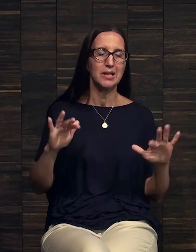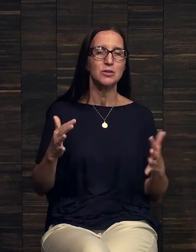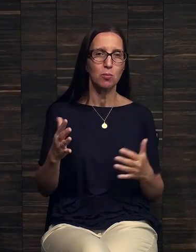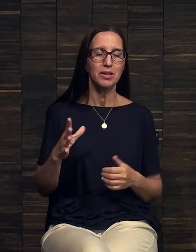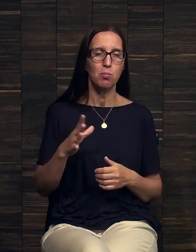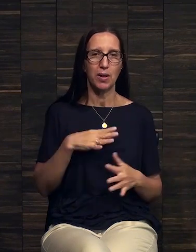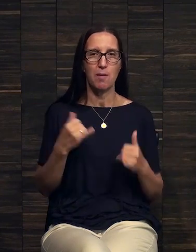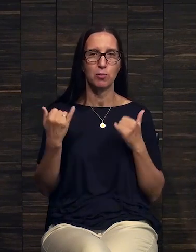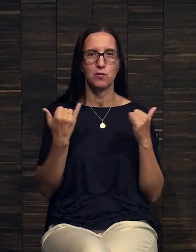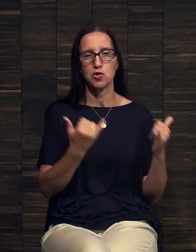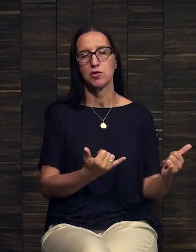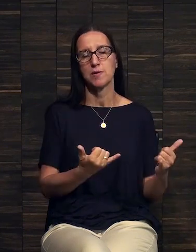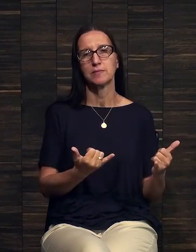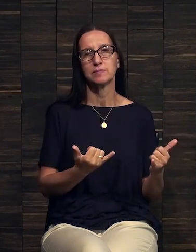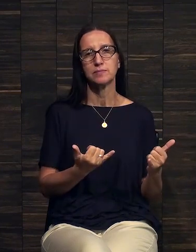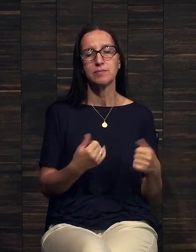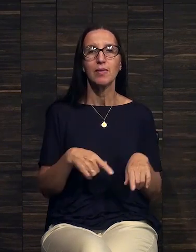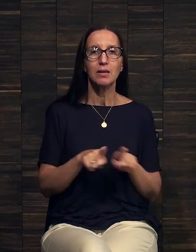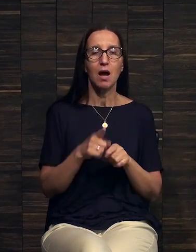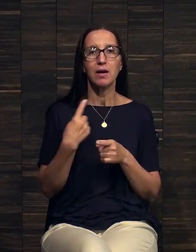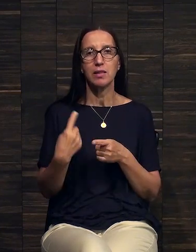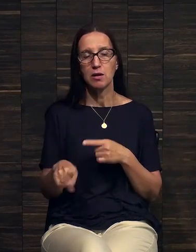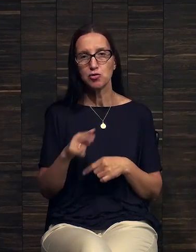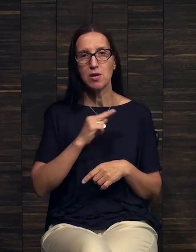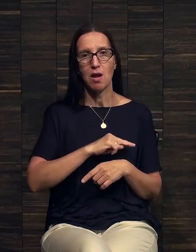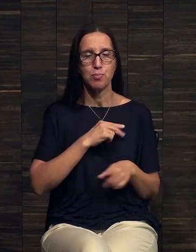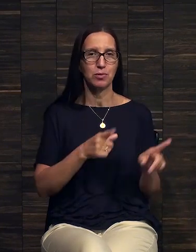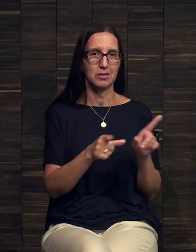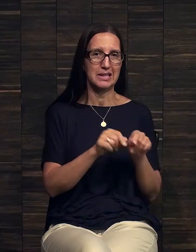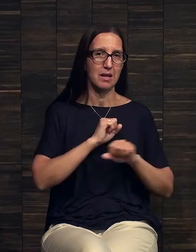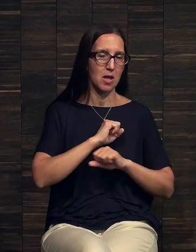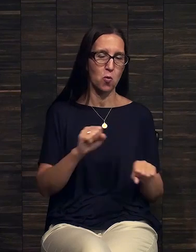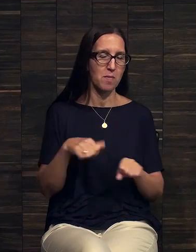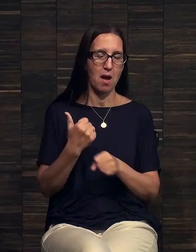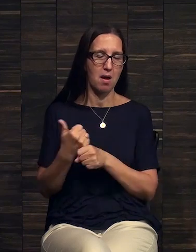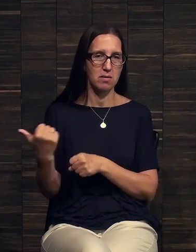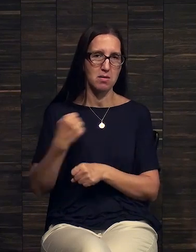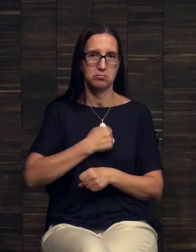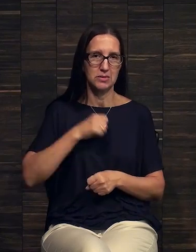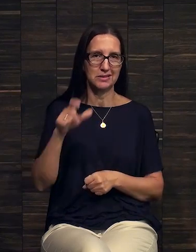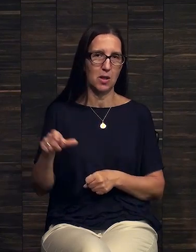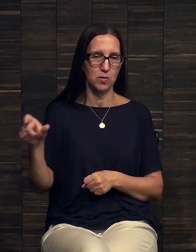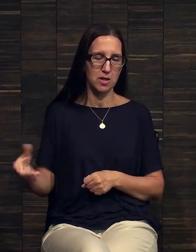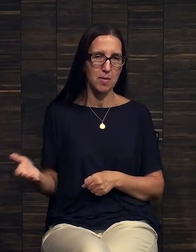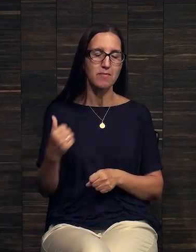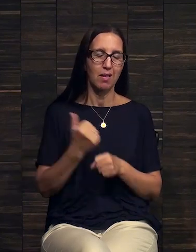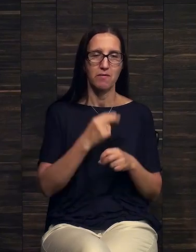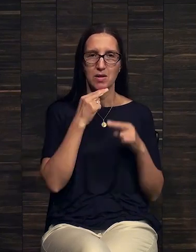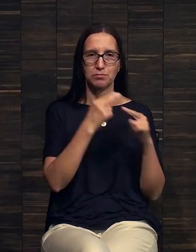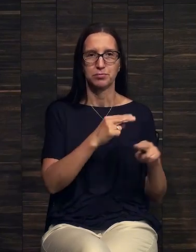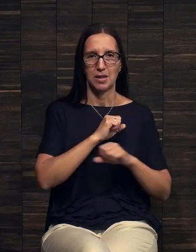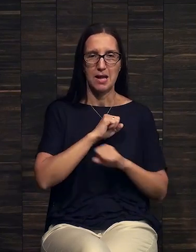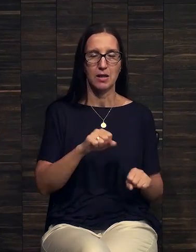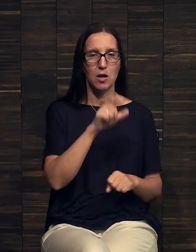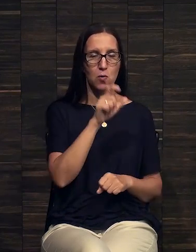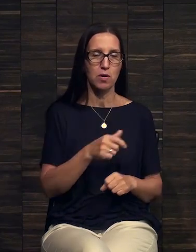flamboyant characters and events were dedicated to the heroes, not